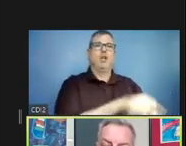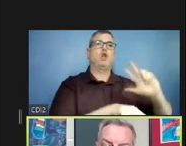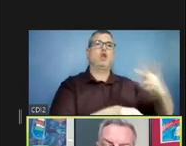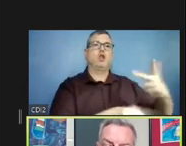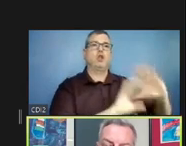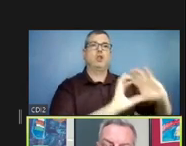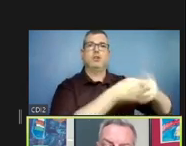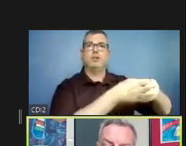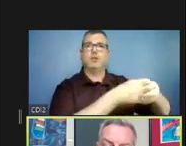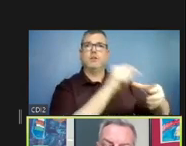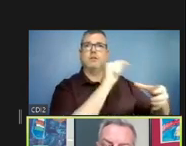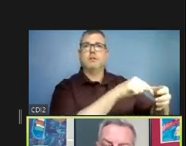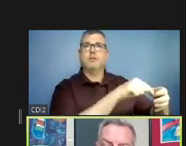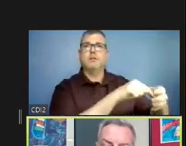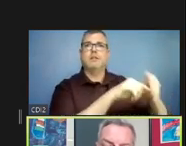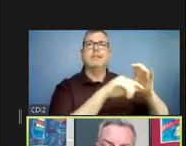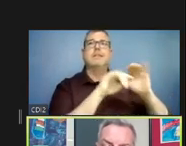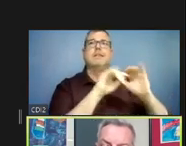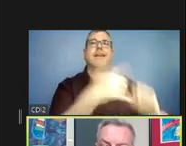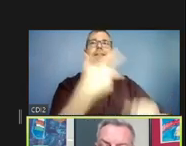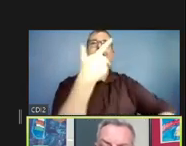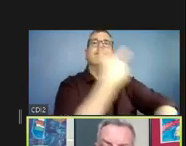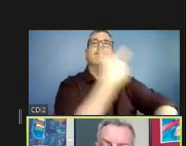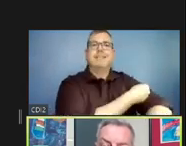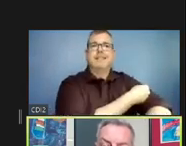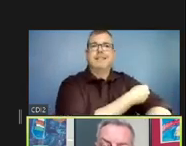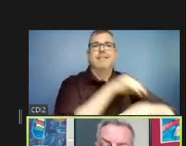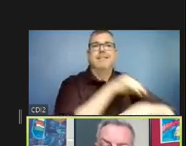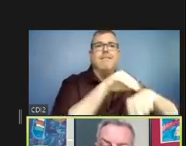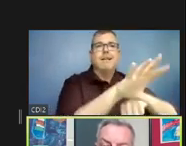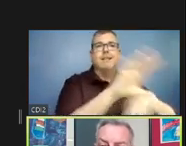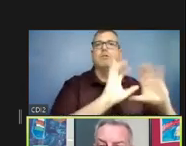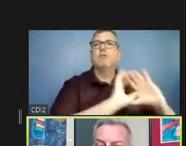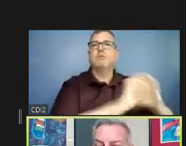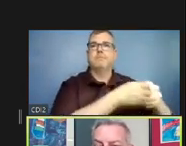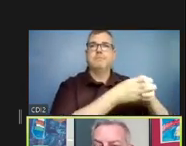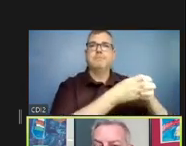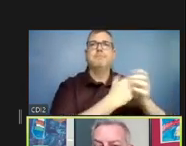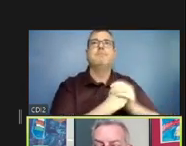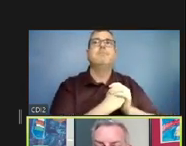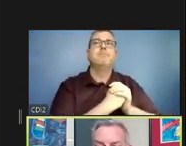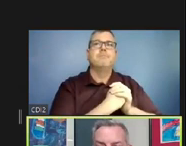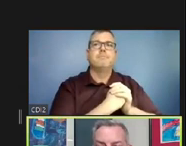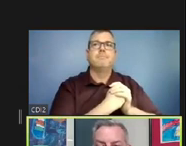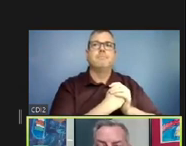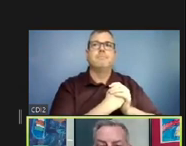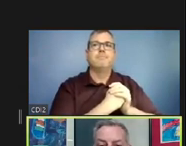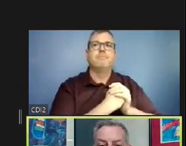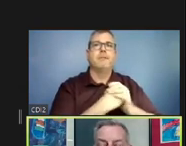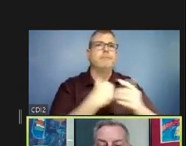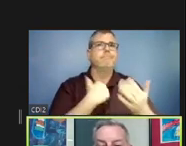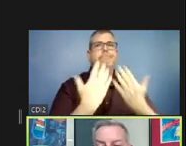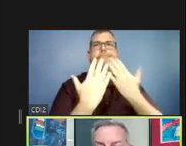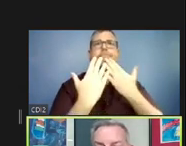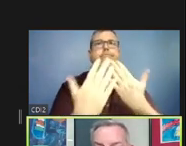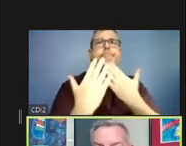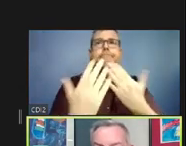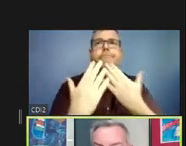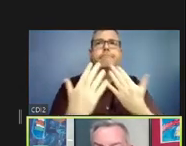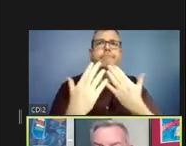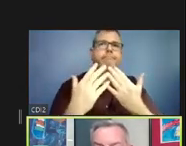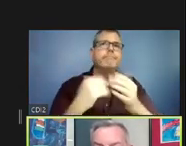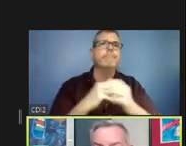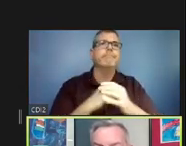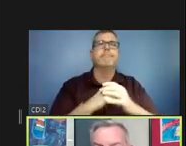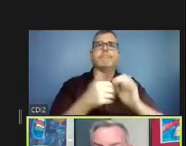representing disability advocates. I'm really, really grateful for the strong collaboration and really kind of a front that we've all